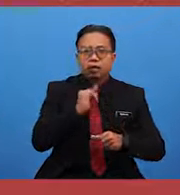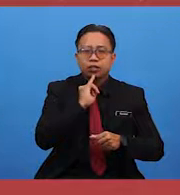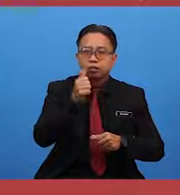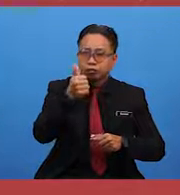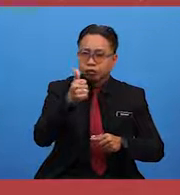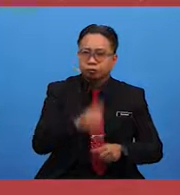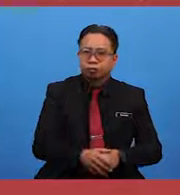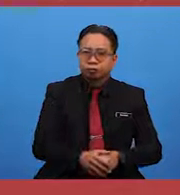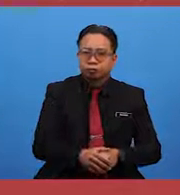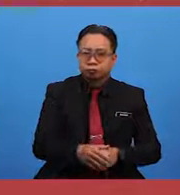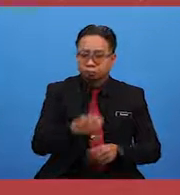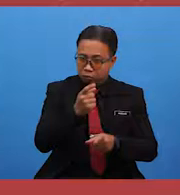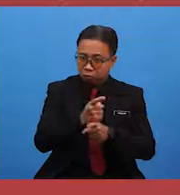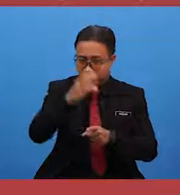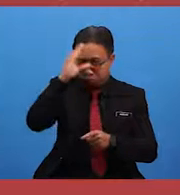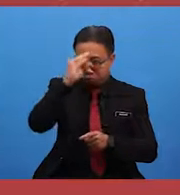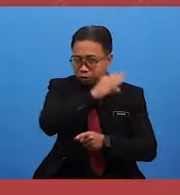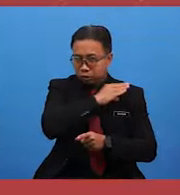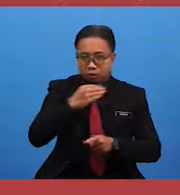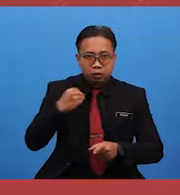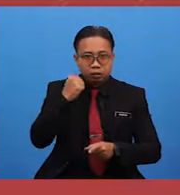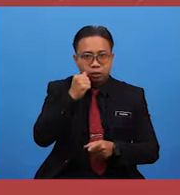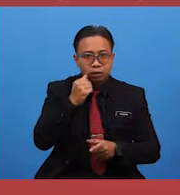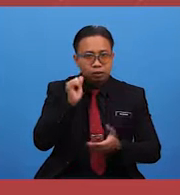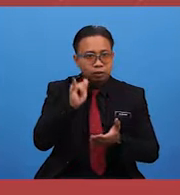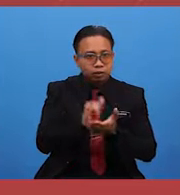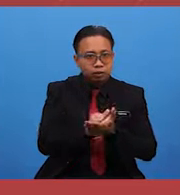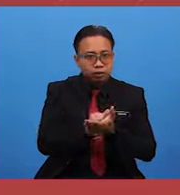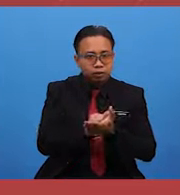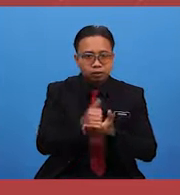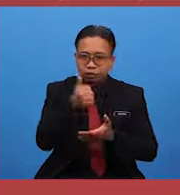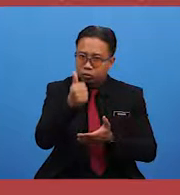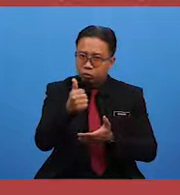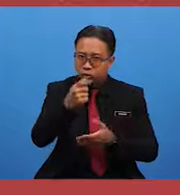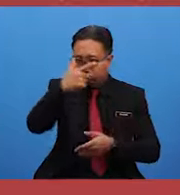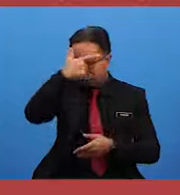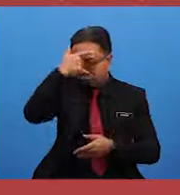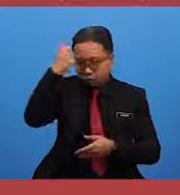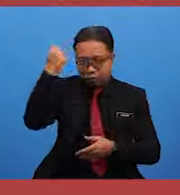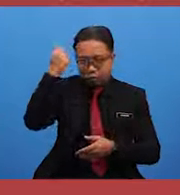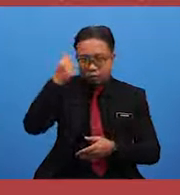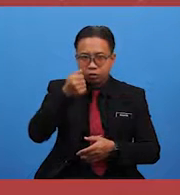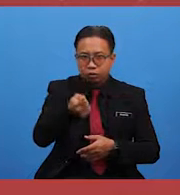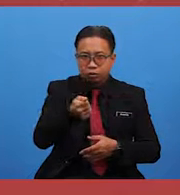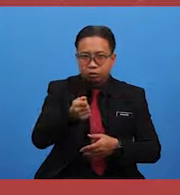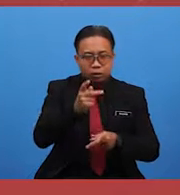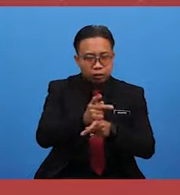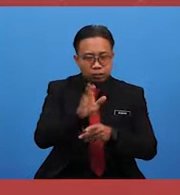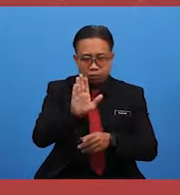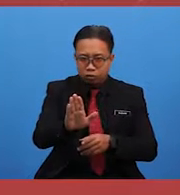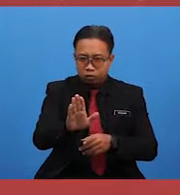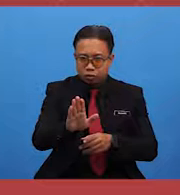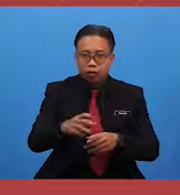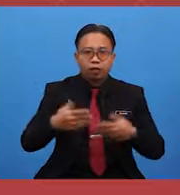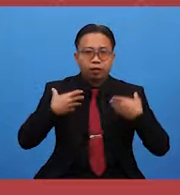great, right, boys and girls? This is definitely a good reason to keep yourself healthy. It